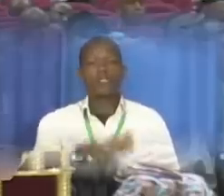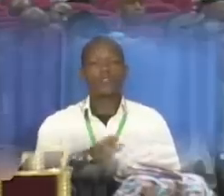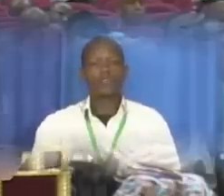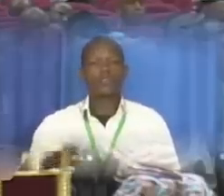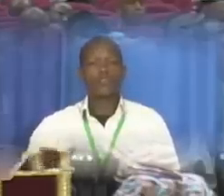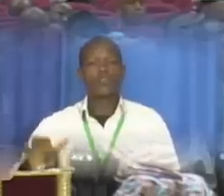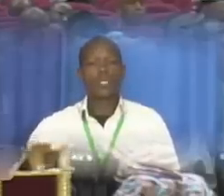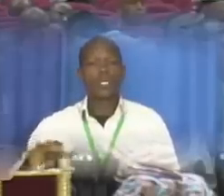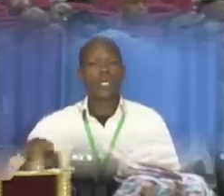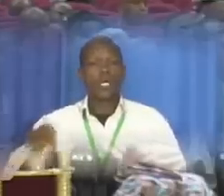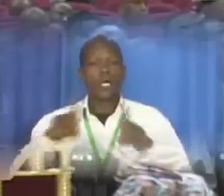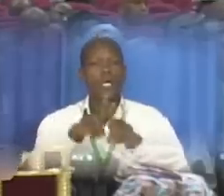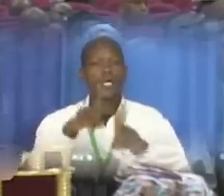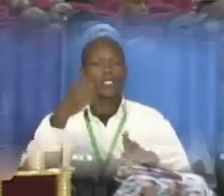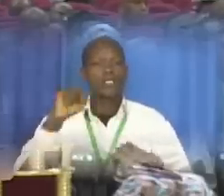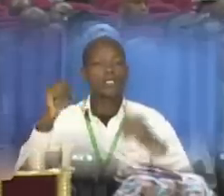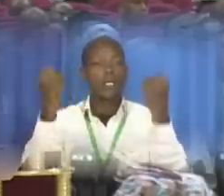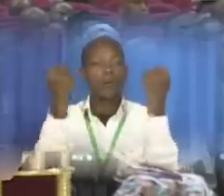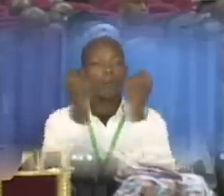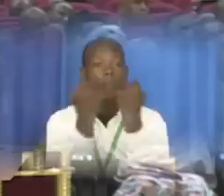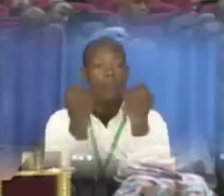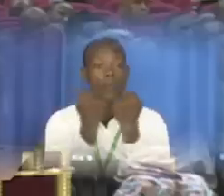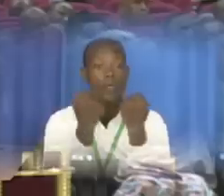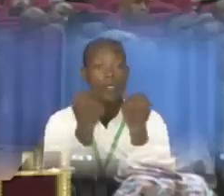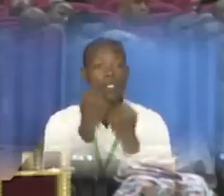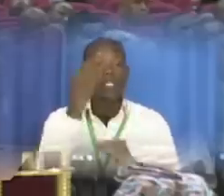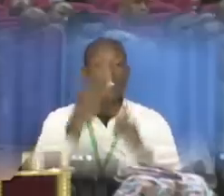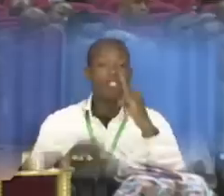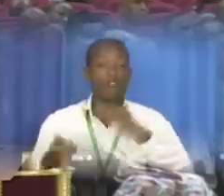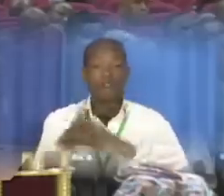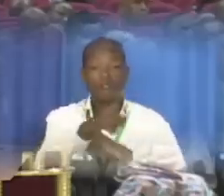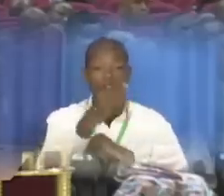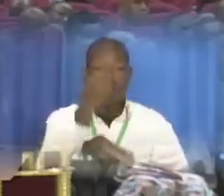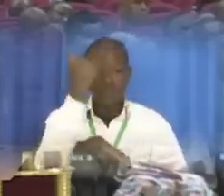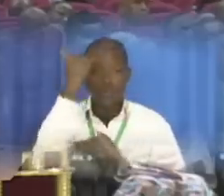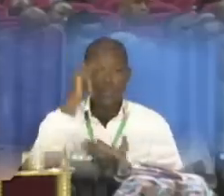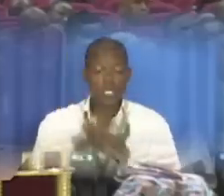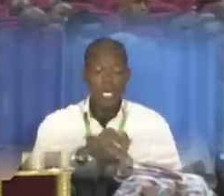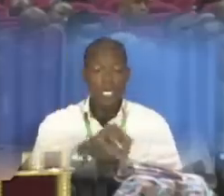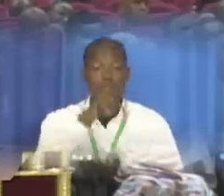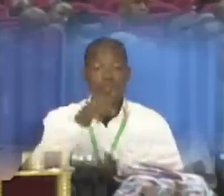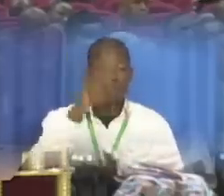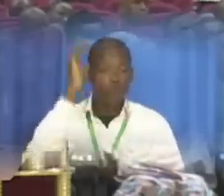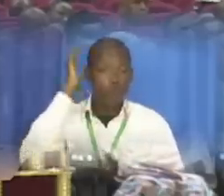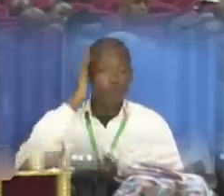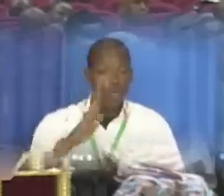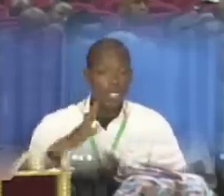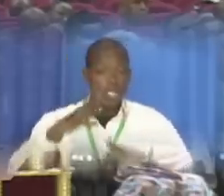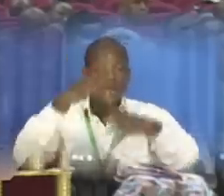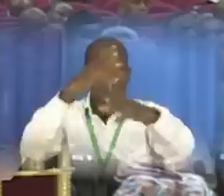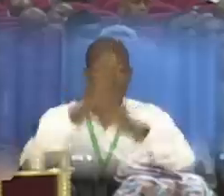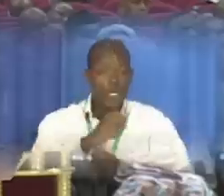as a boxer, if you know you are going to win every fight,